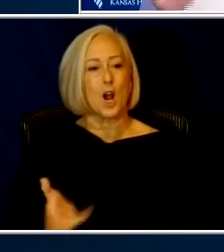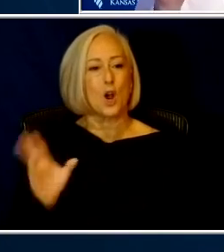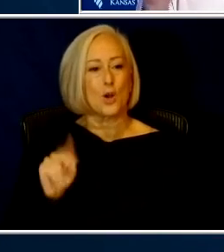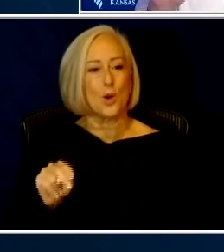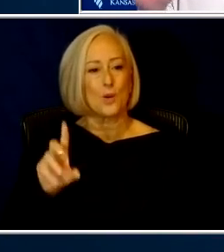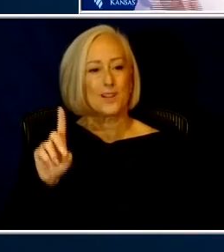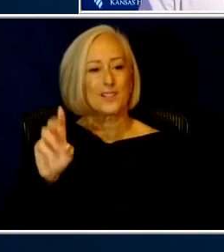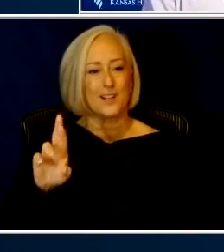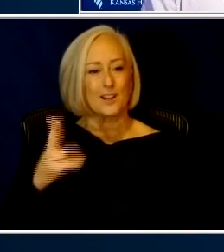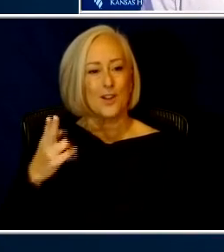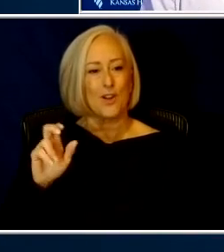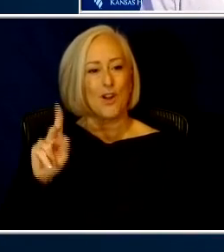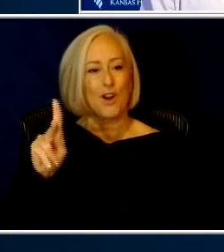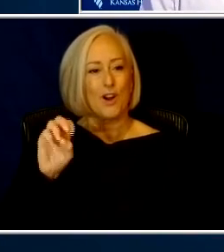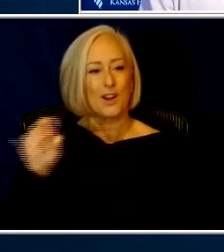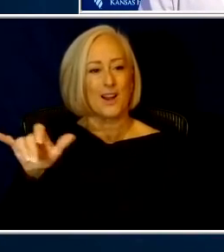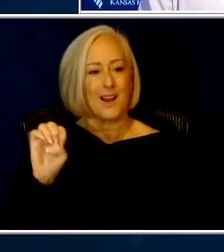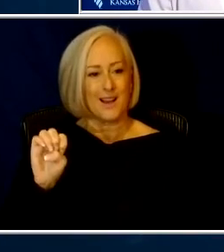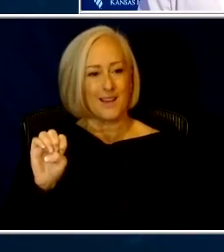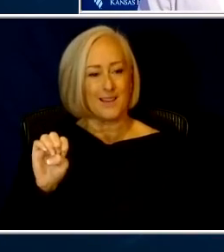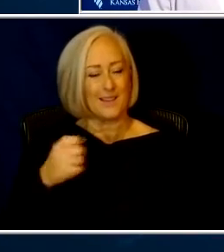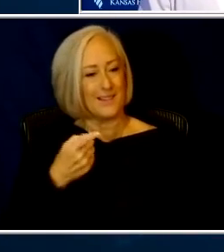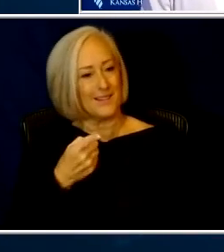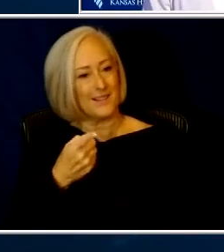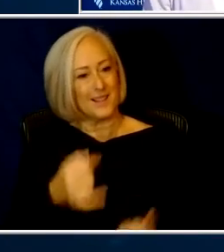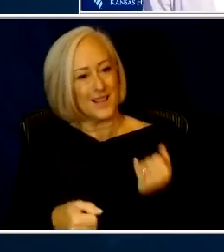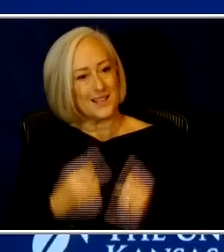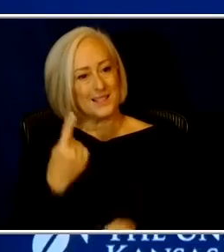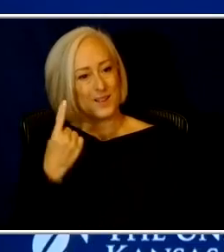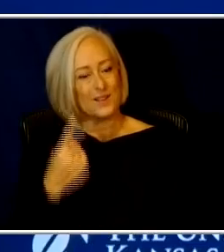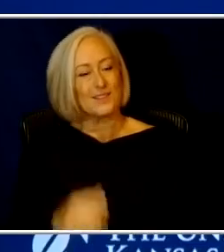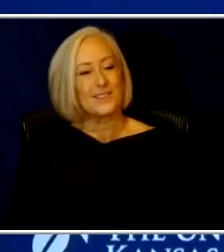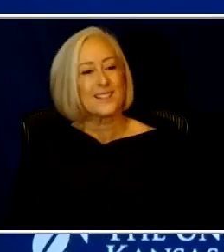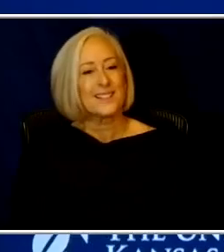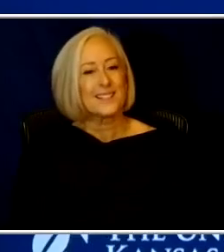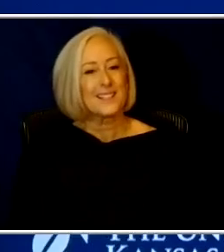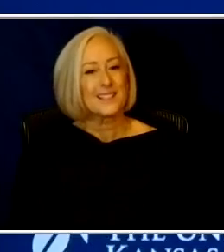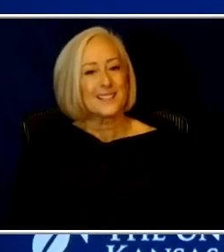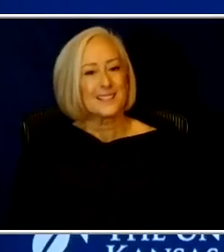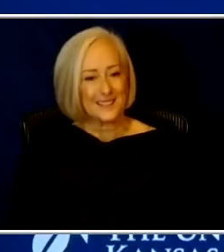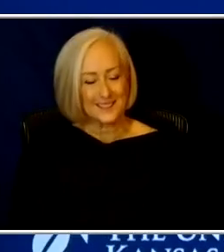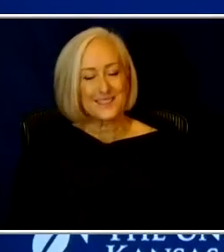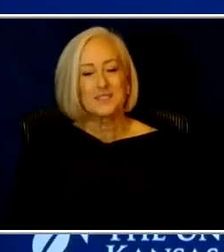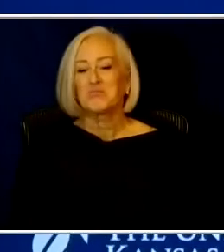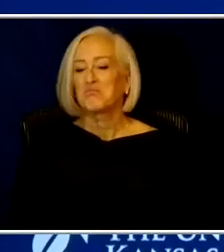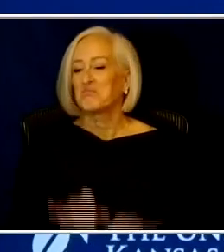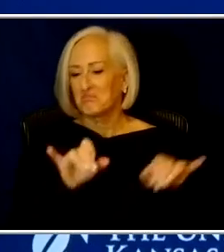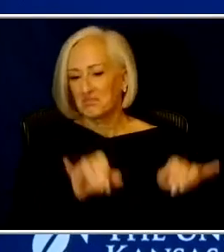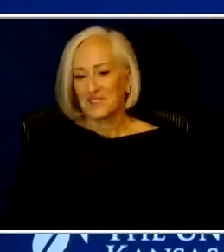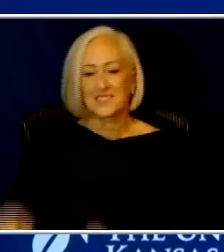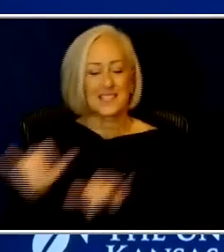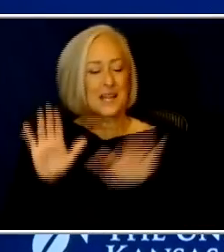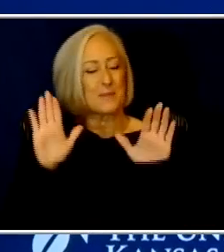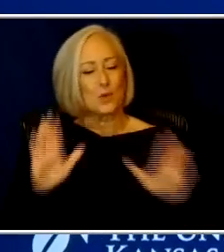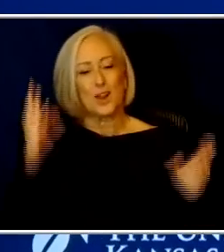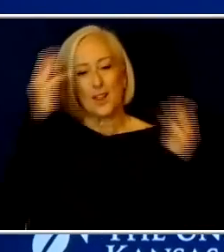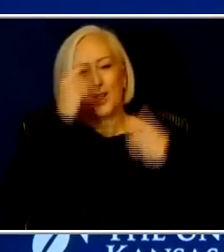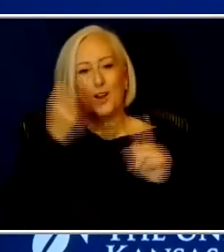here at KU. Hawk, final thoughts today? I just think we'll echo, we've heard so many great thoughts from our guests,